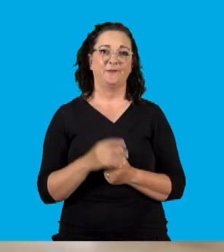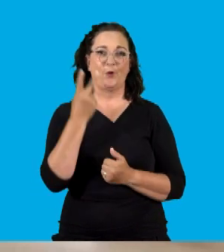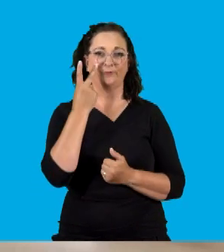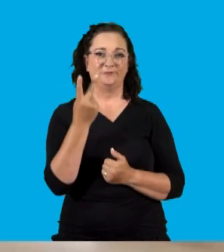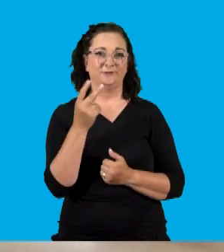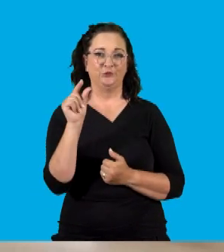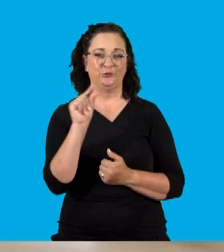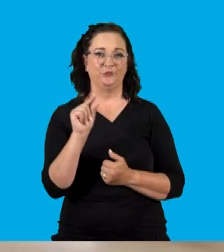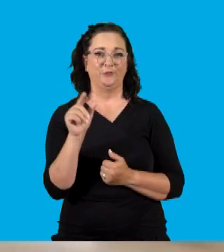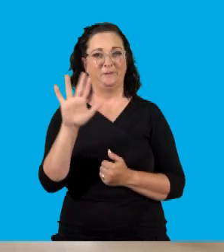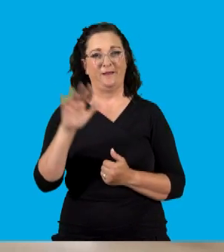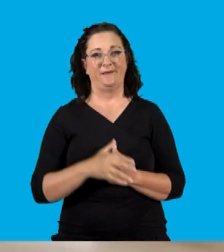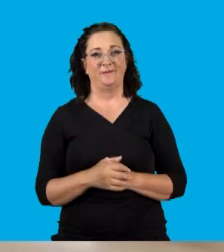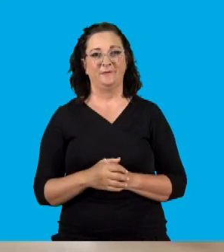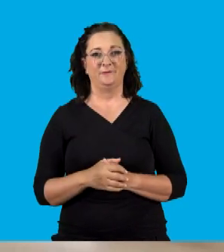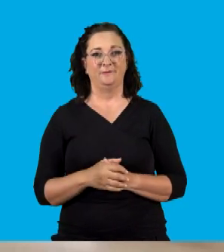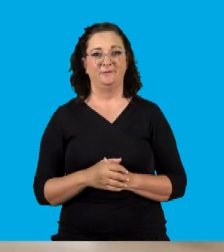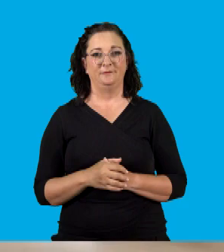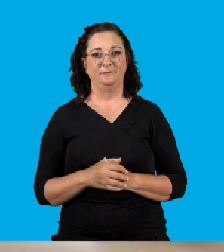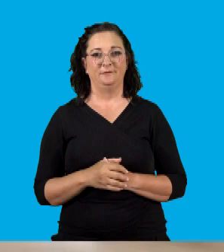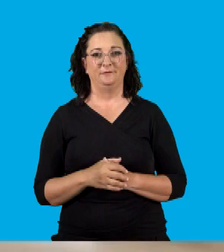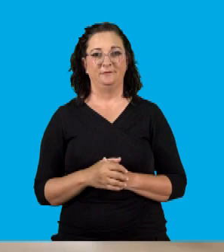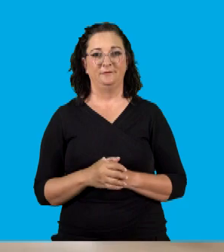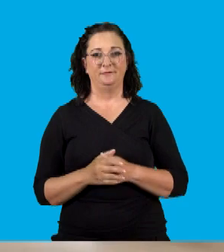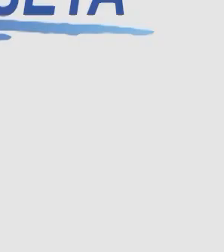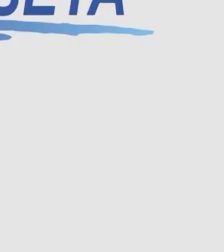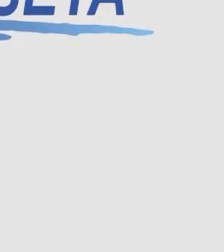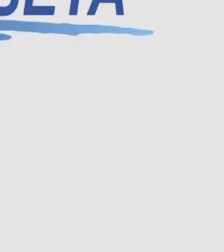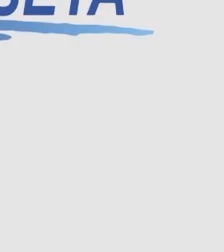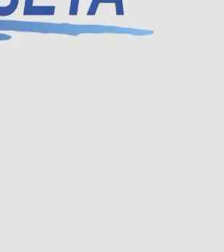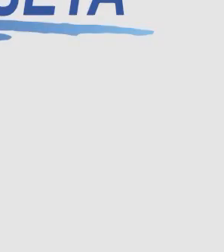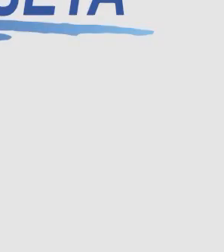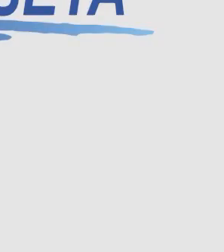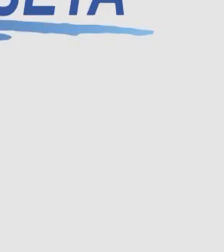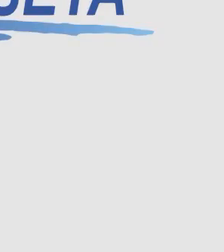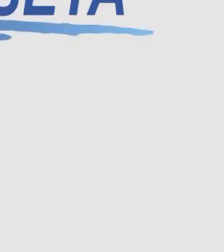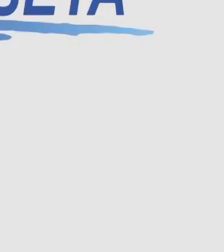better. Hope to see you soon. Goodbye.